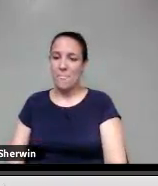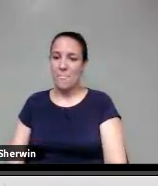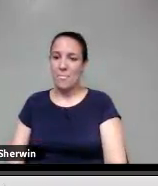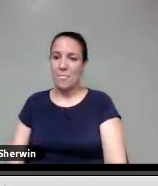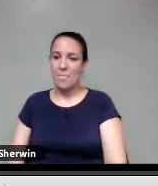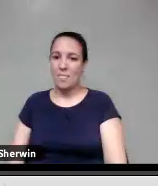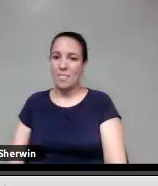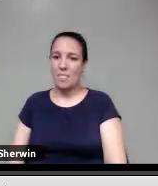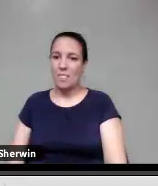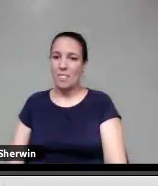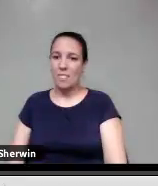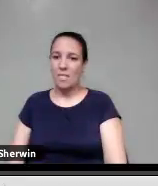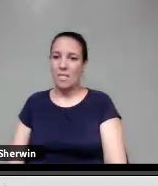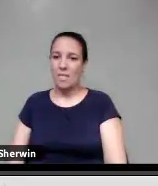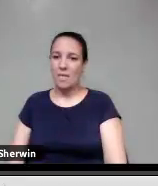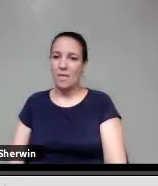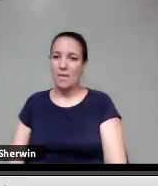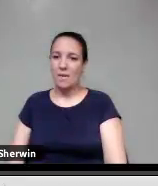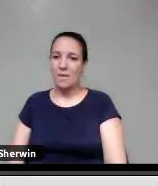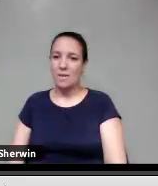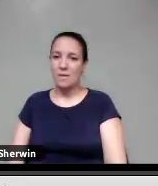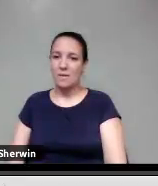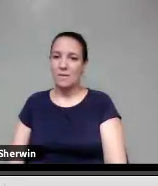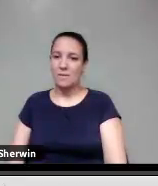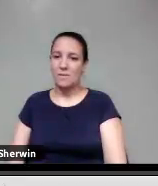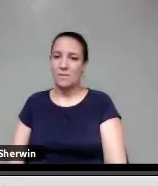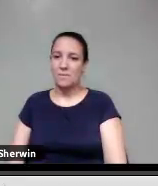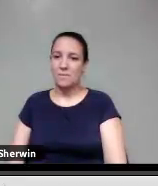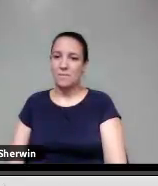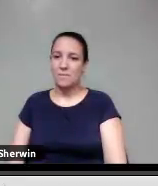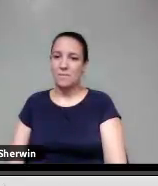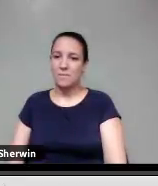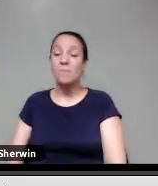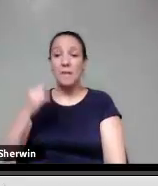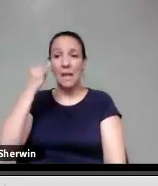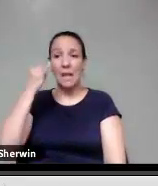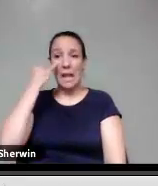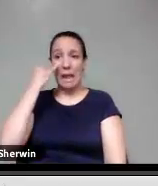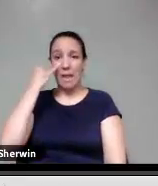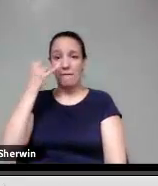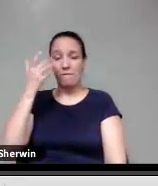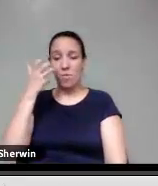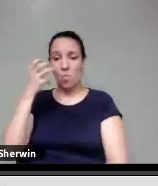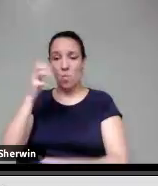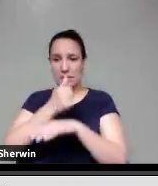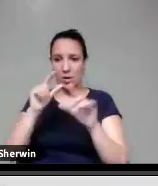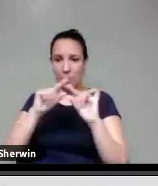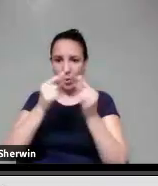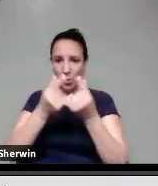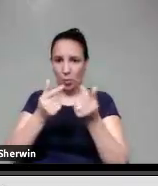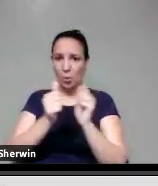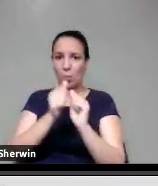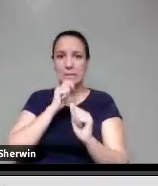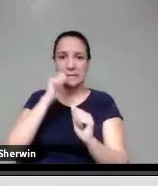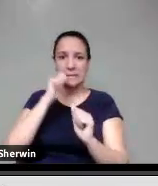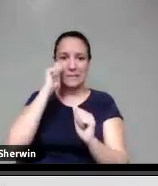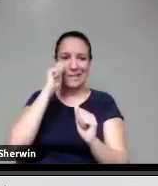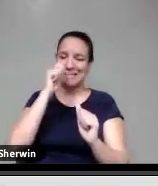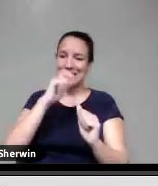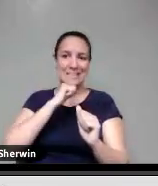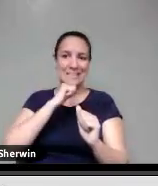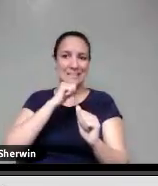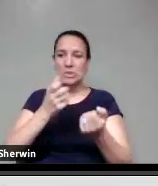for, with teens, structure as much as you are just a conversation. Now, as you have an older group, and I'm talking,